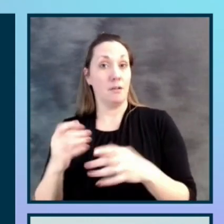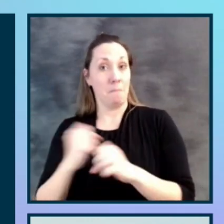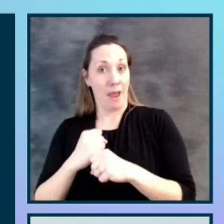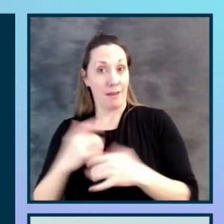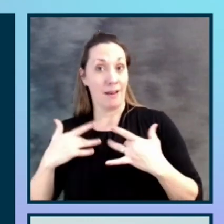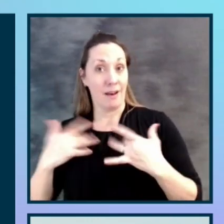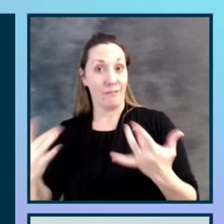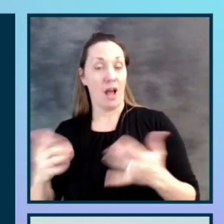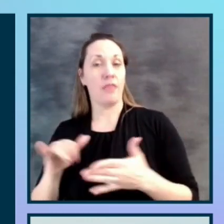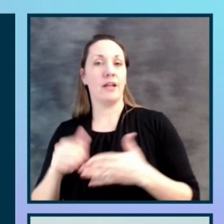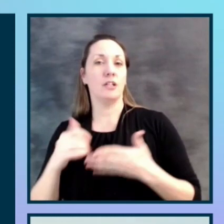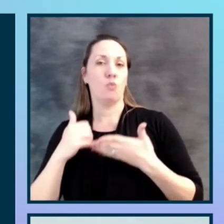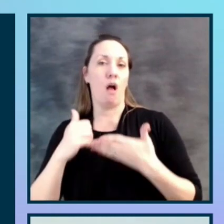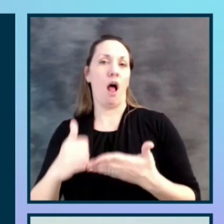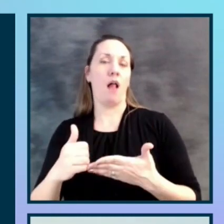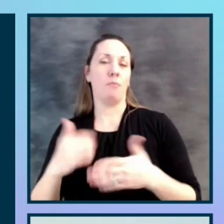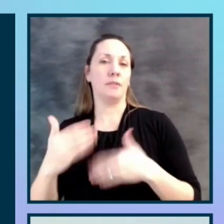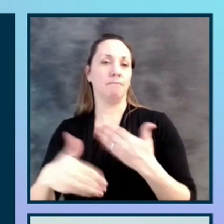accelerate your journey.